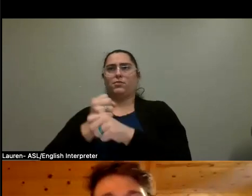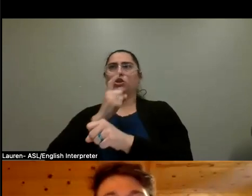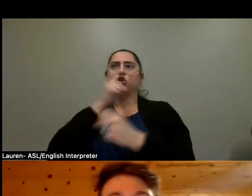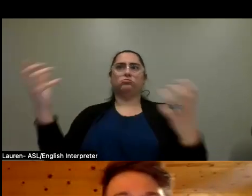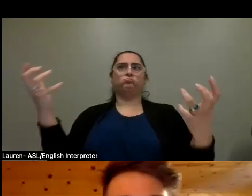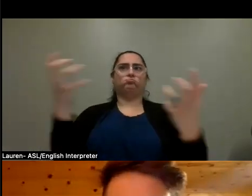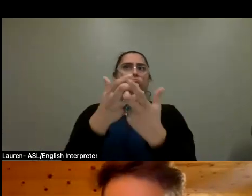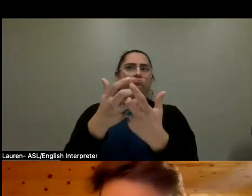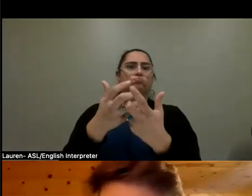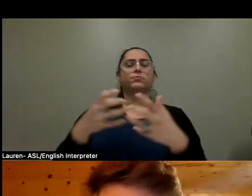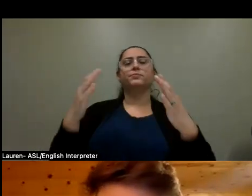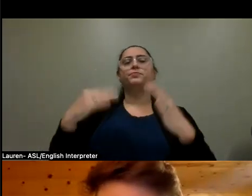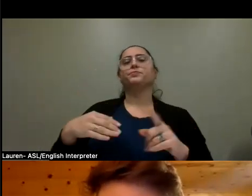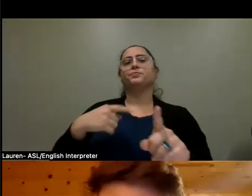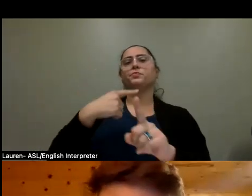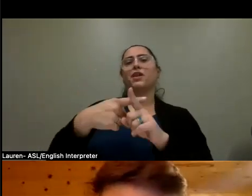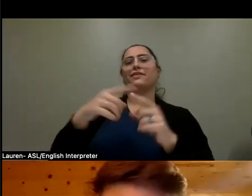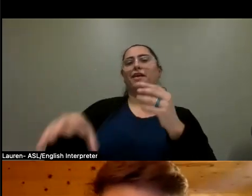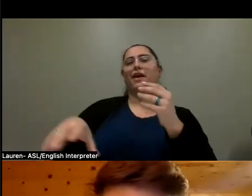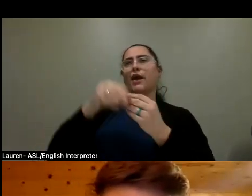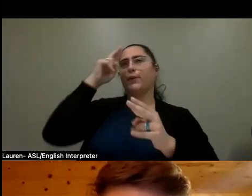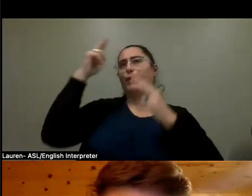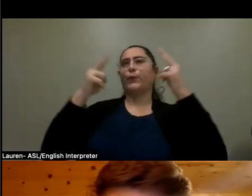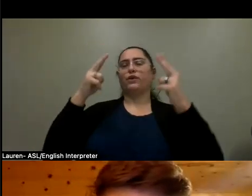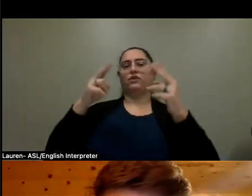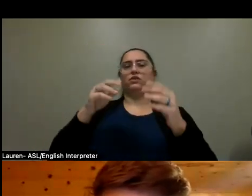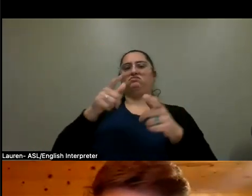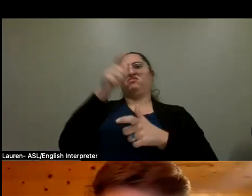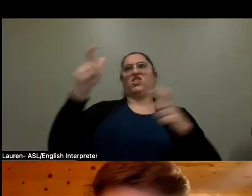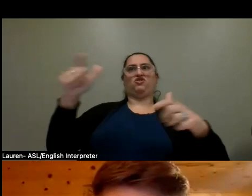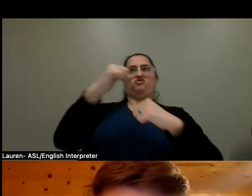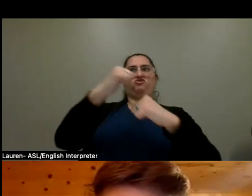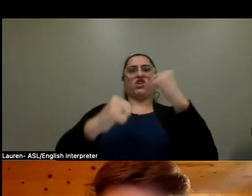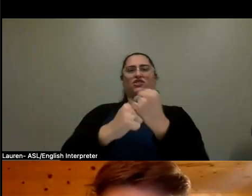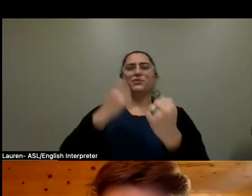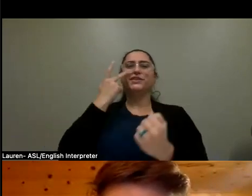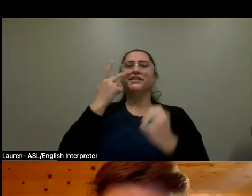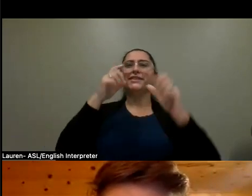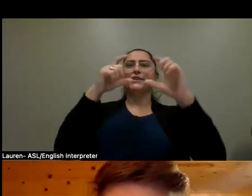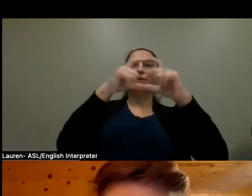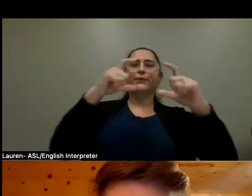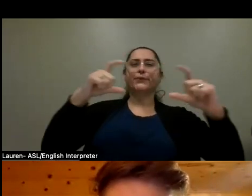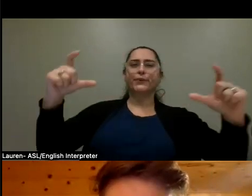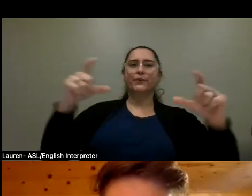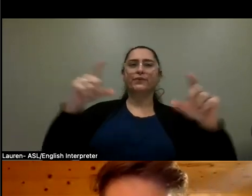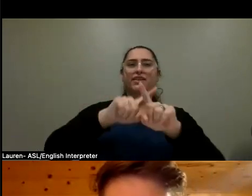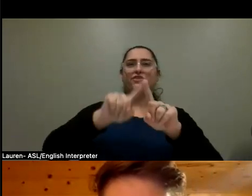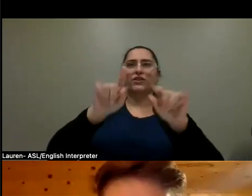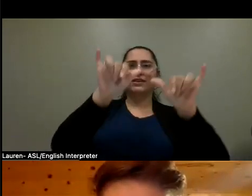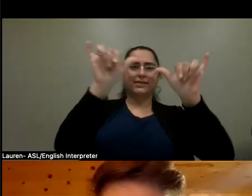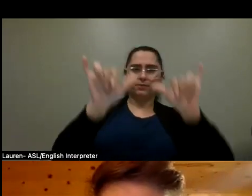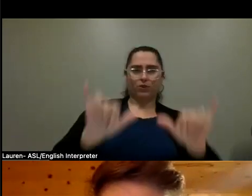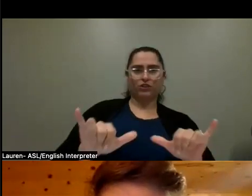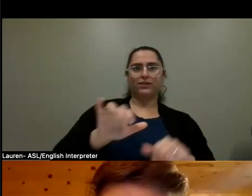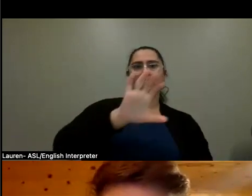Also, we can hallucinate these like large structures. So these different rings of different symmetries of C18,